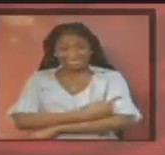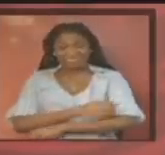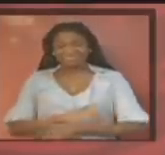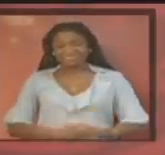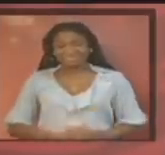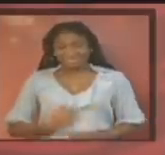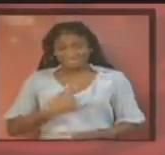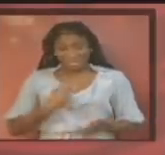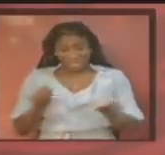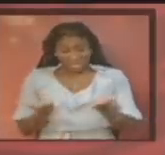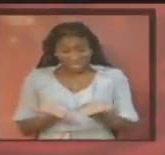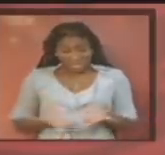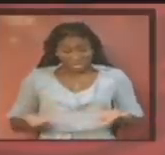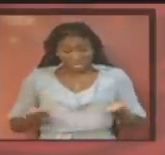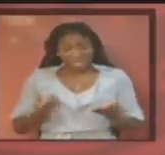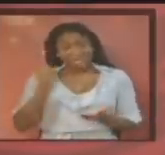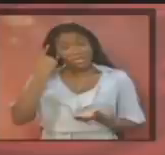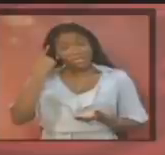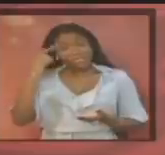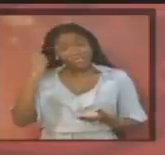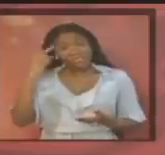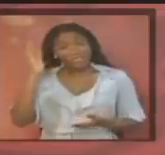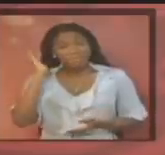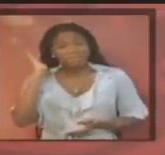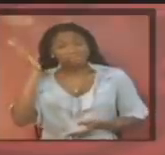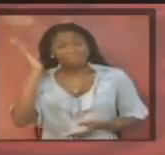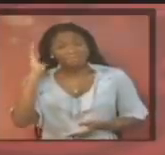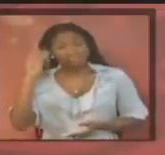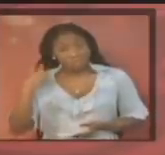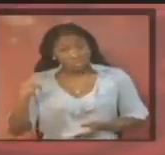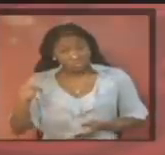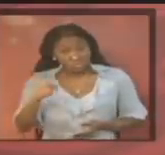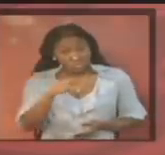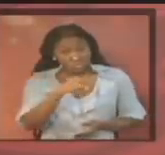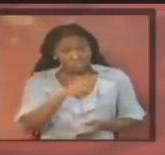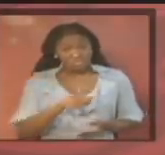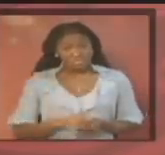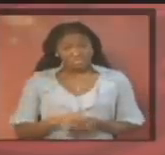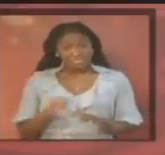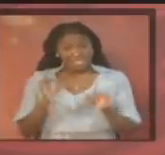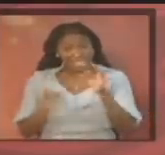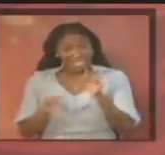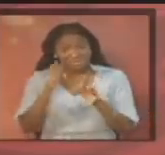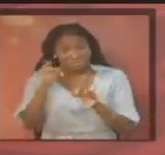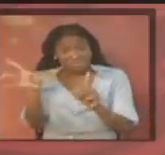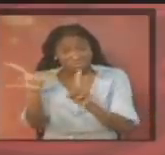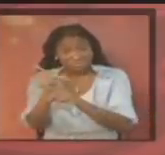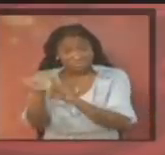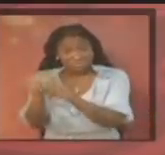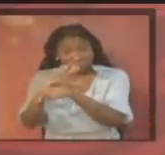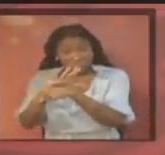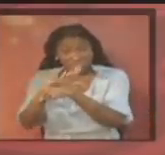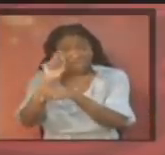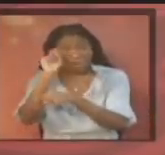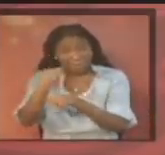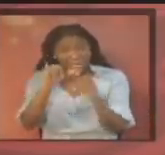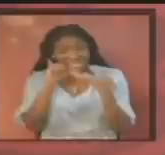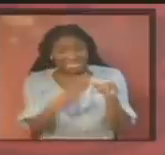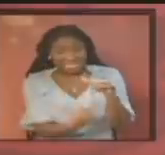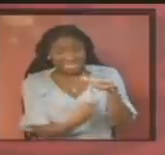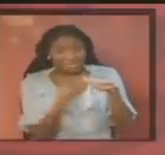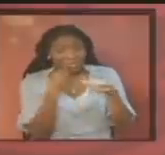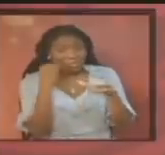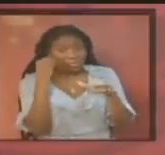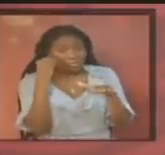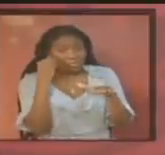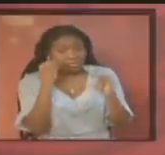be here to address you, the COVID positive patient who is being managed at home. And I'm also here to speak to you, the